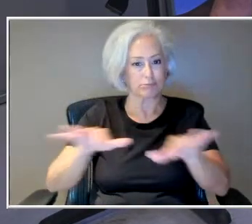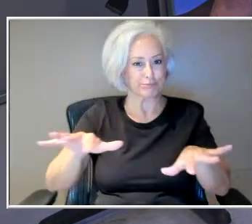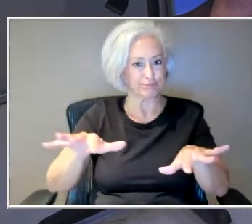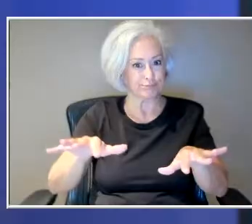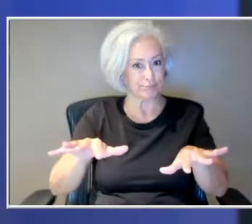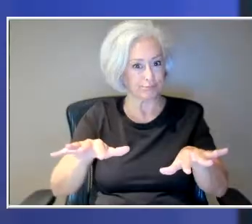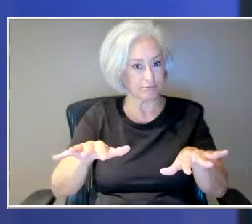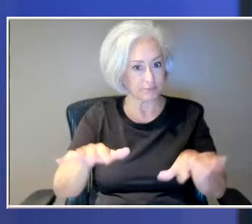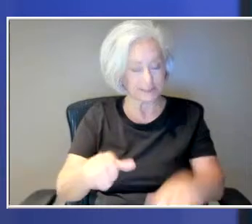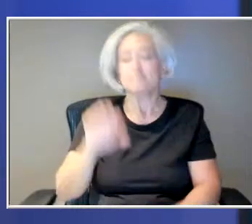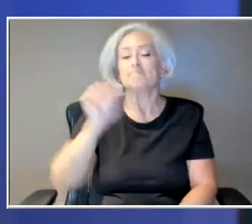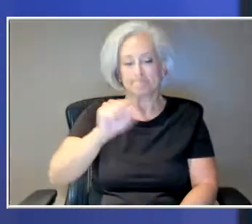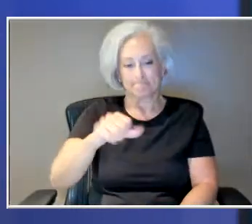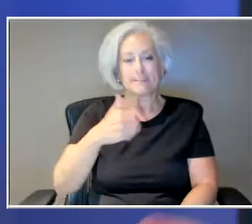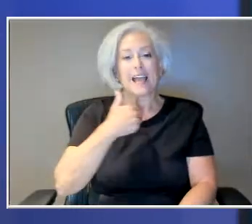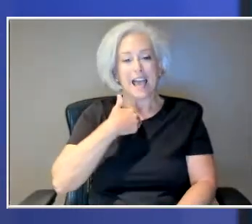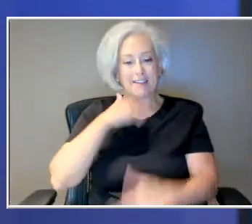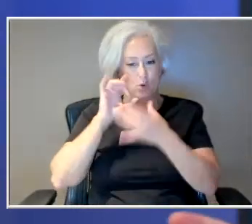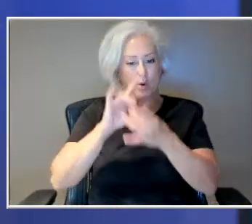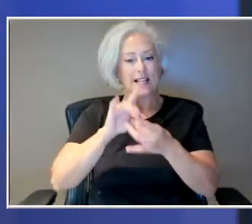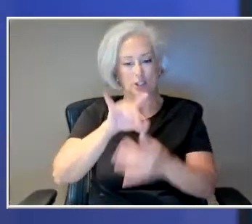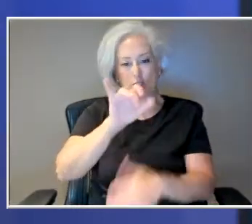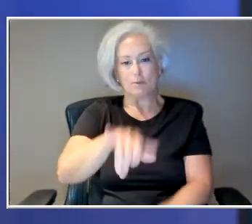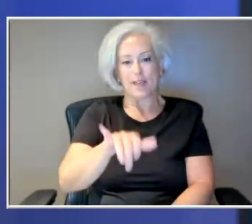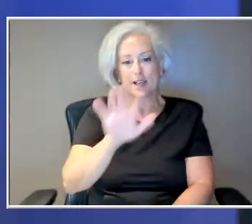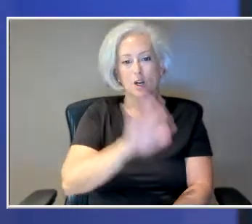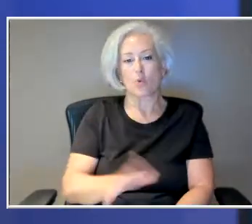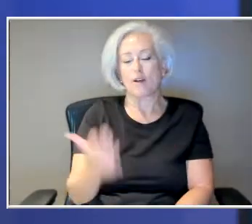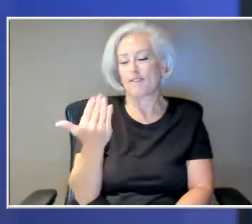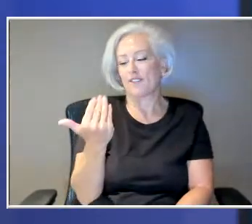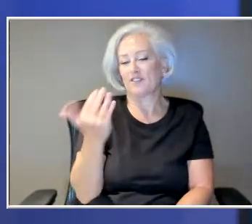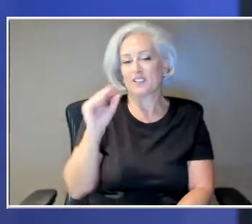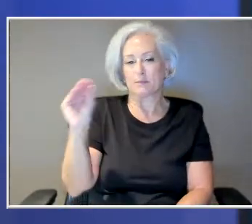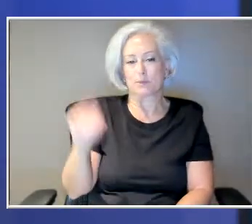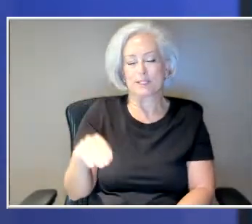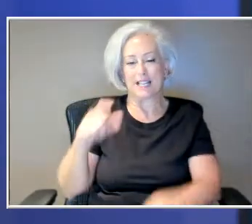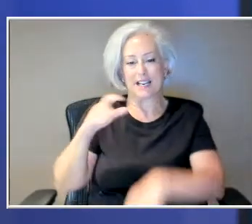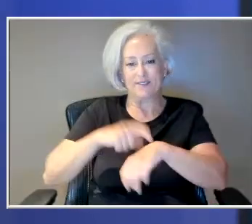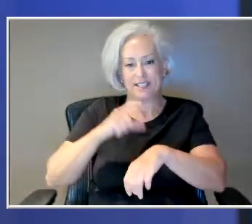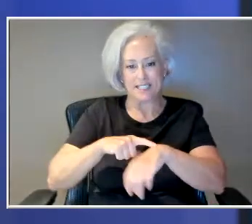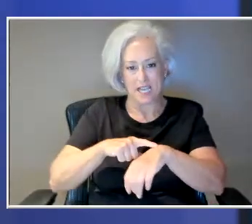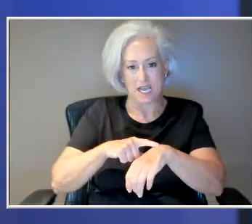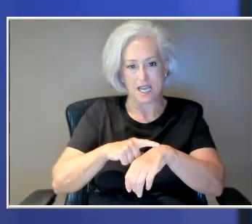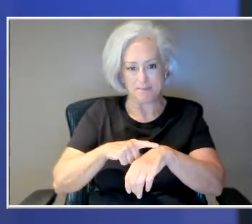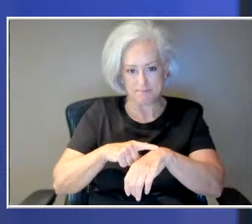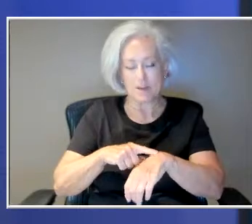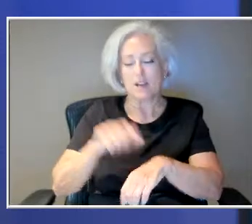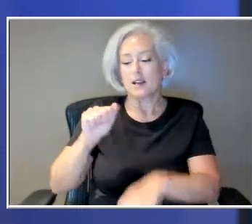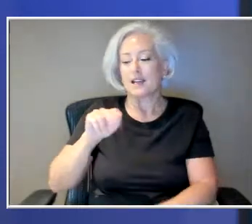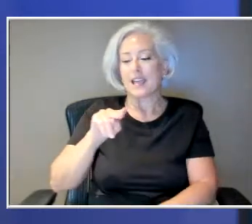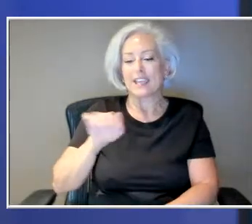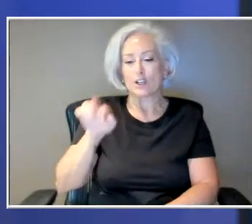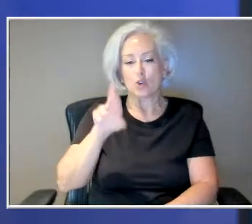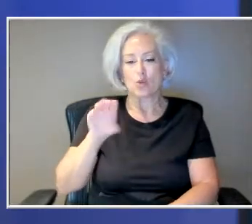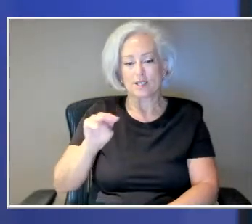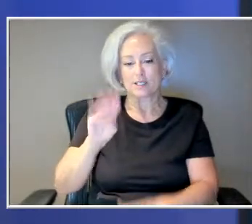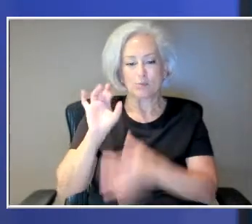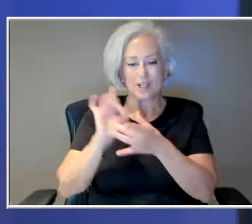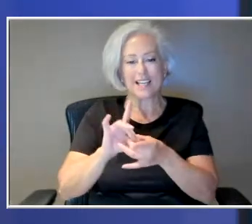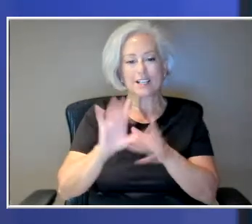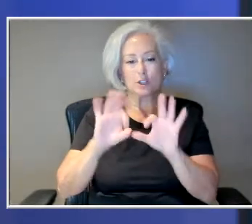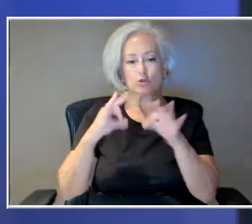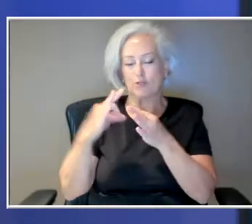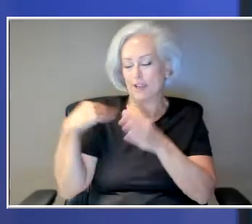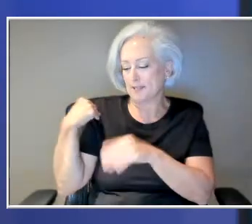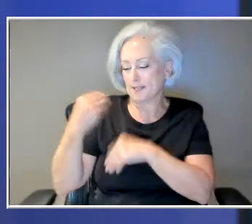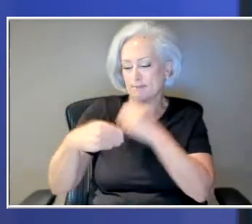definitely a relationship there. Around 15% of the time, the aneurysm is related to family history. The statistical